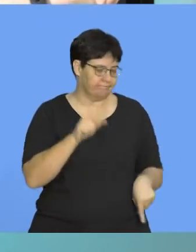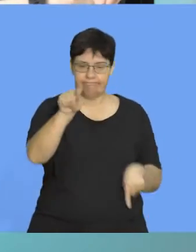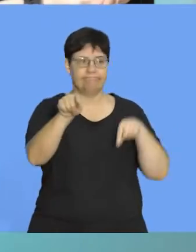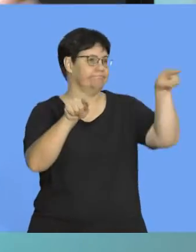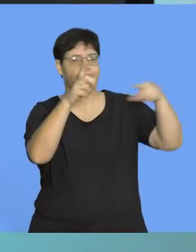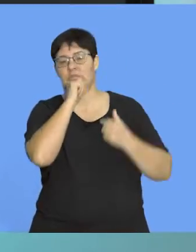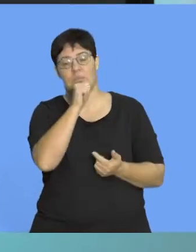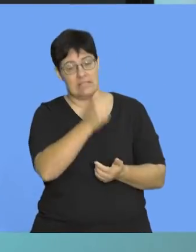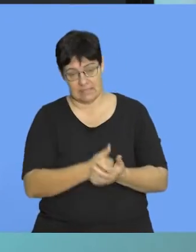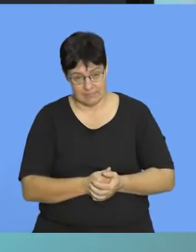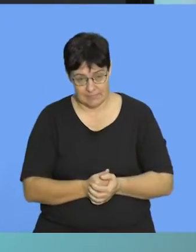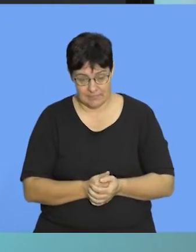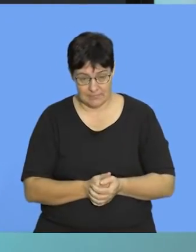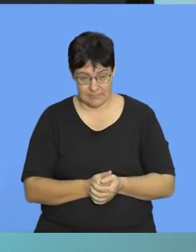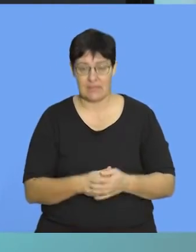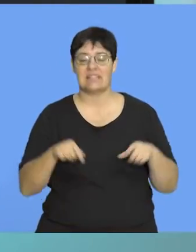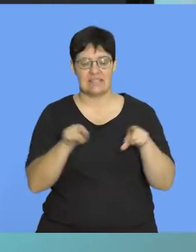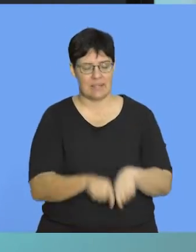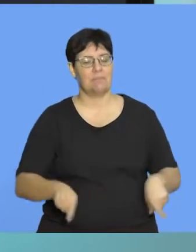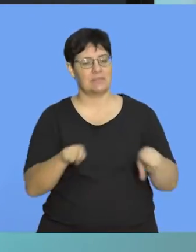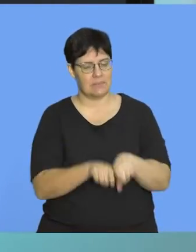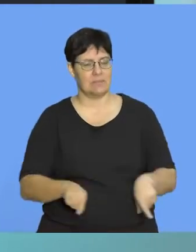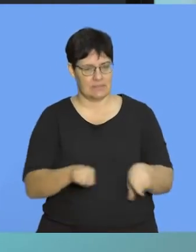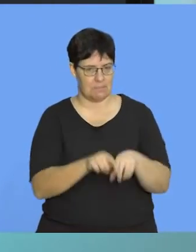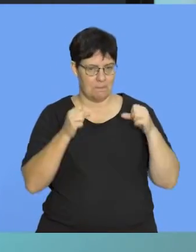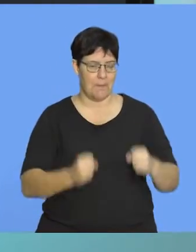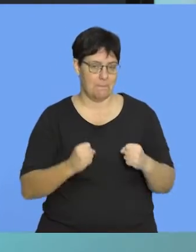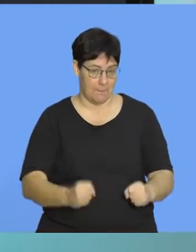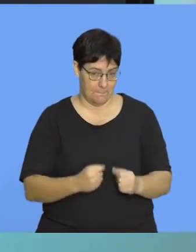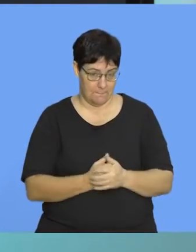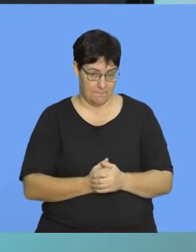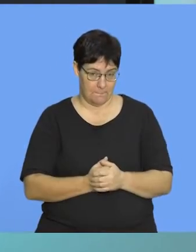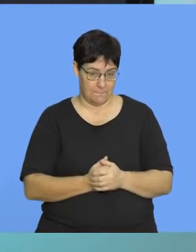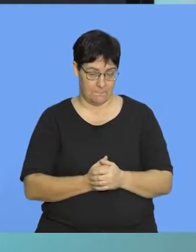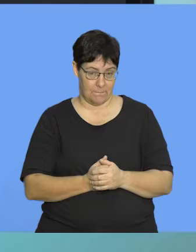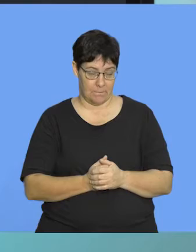go in the universe. Same value.